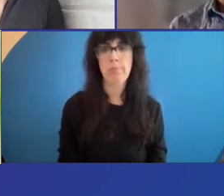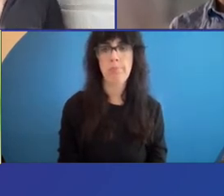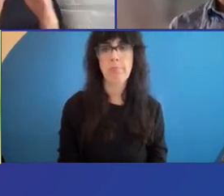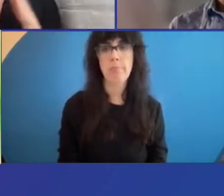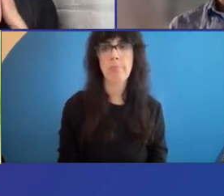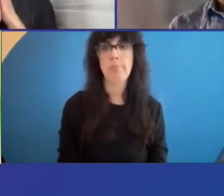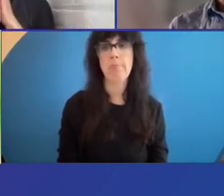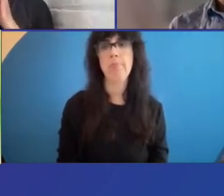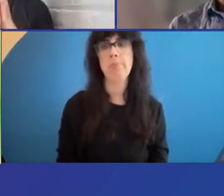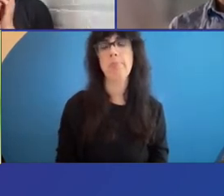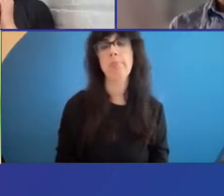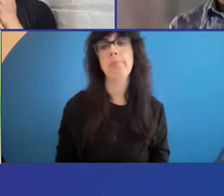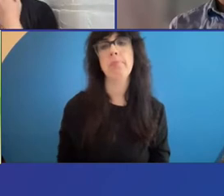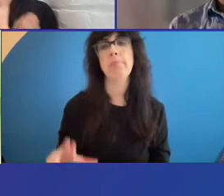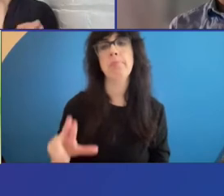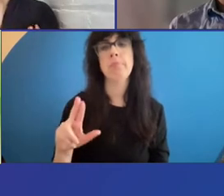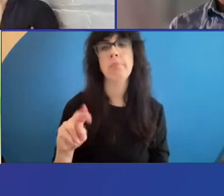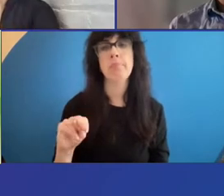Well,